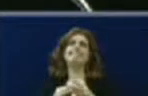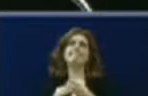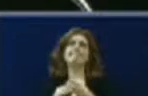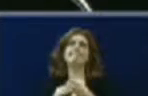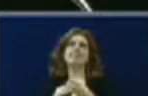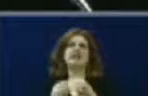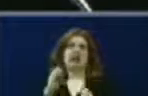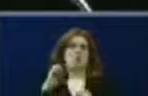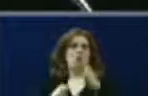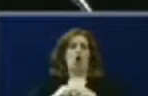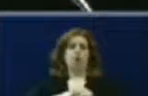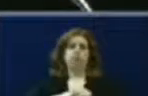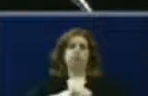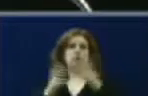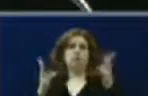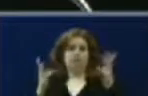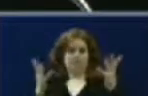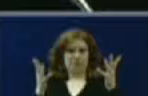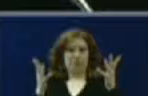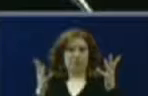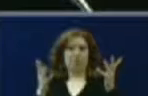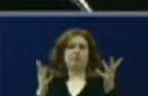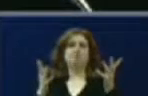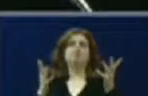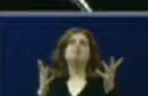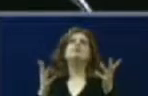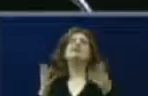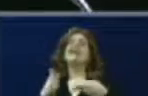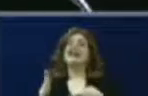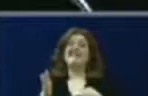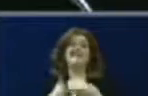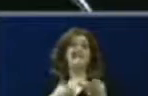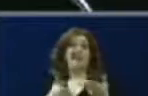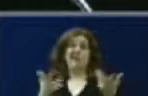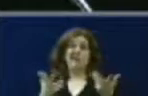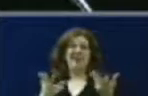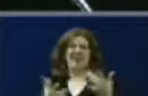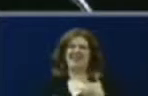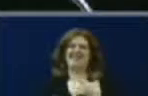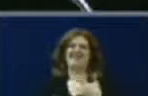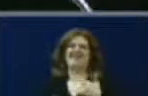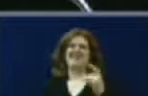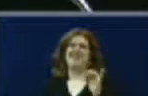of emotion, and the fact that it didn't seem that